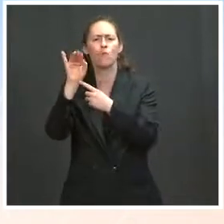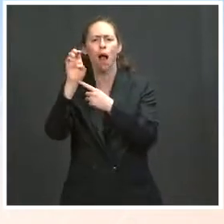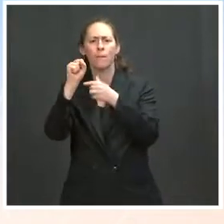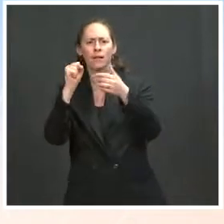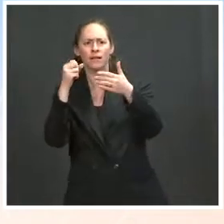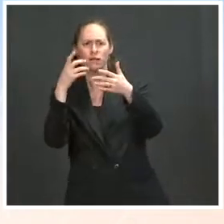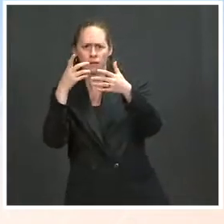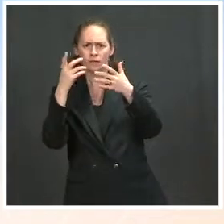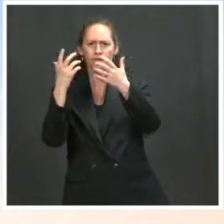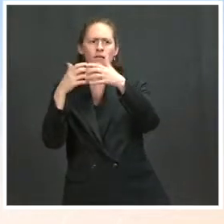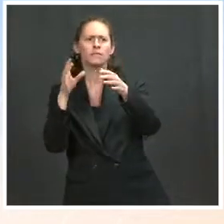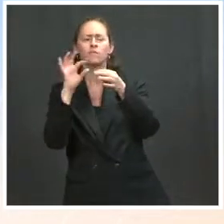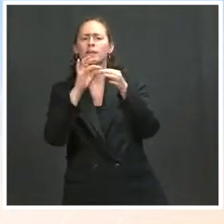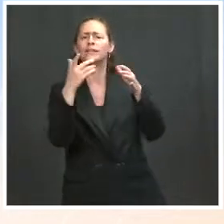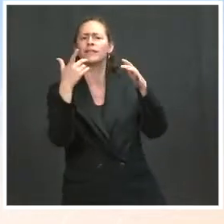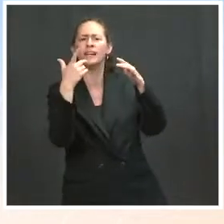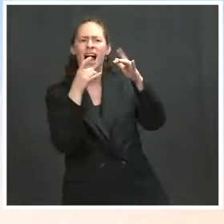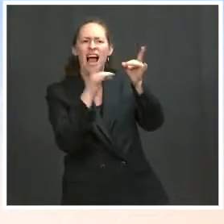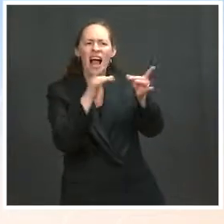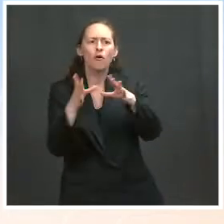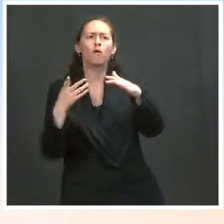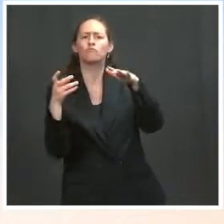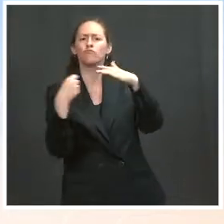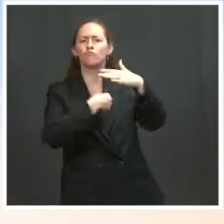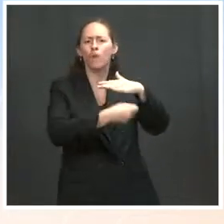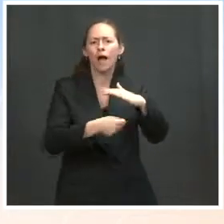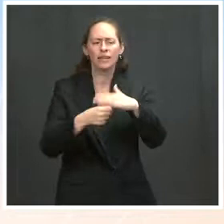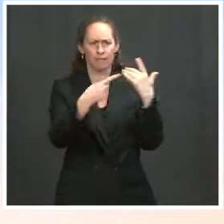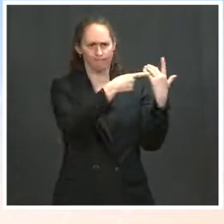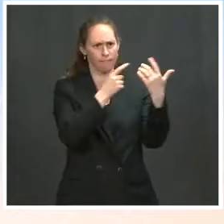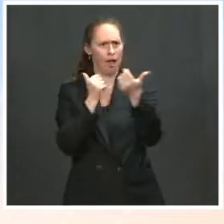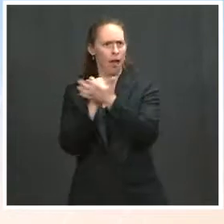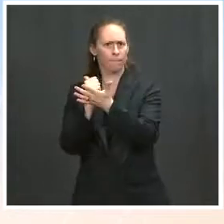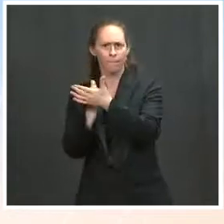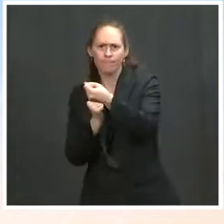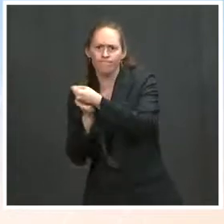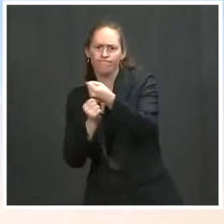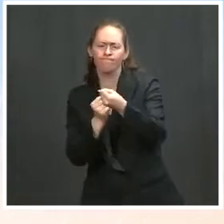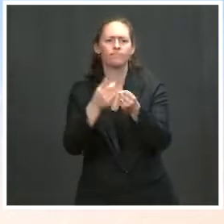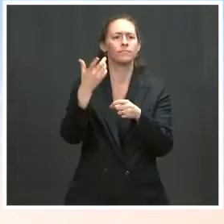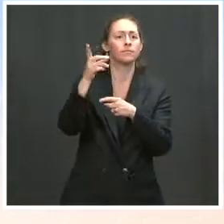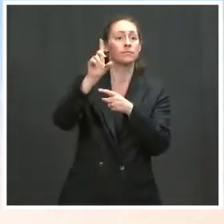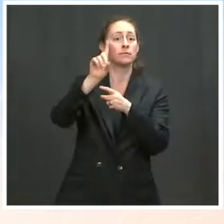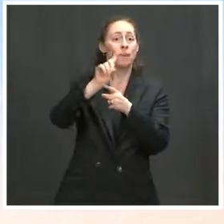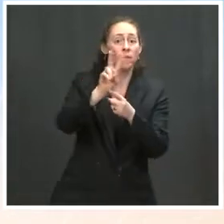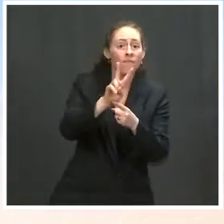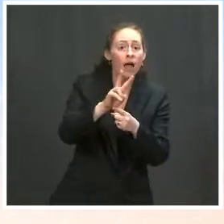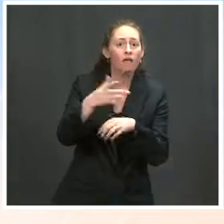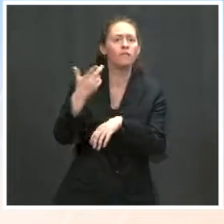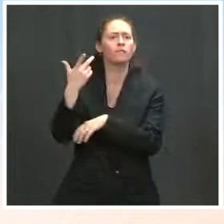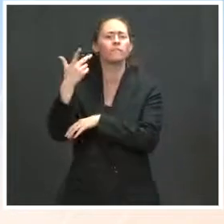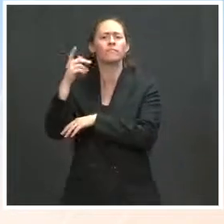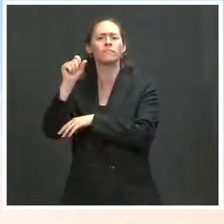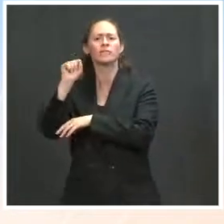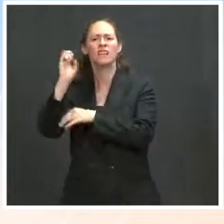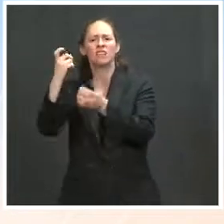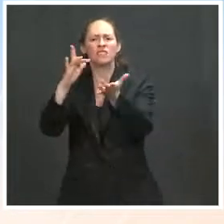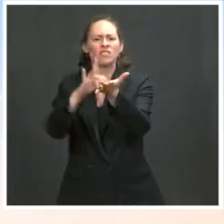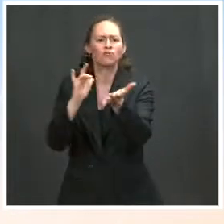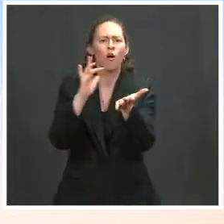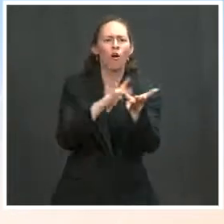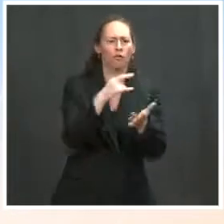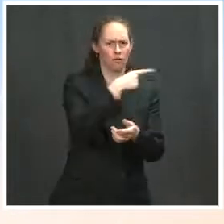sexual assault. She has served at two of the nation's oldest civil rights organizations, where she worked